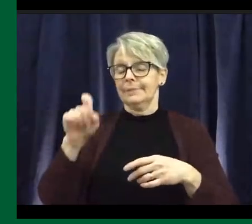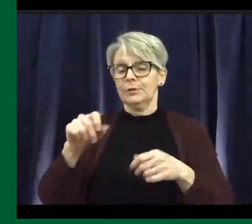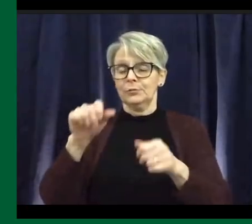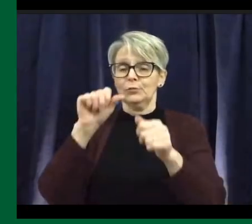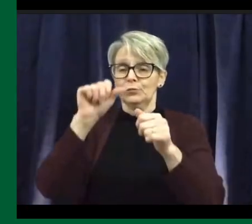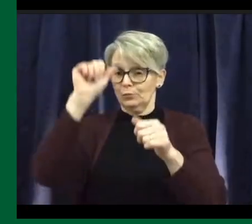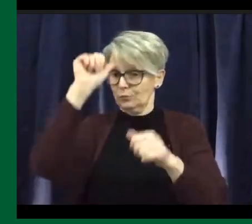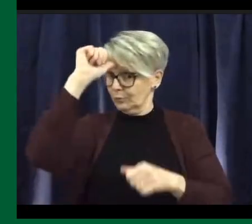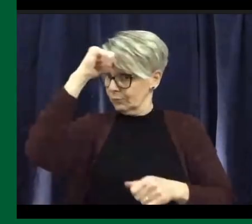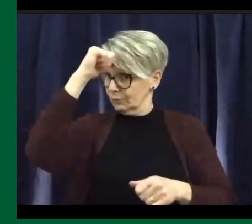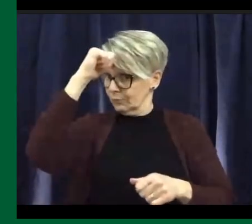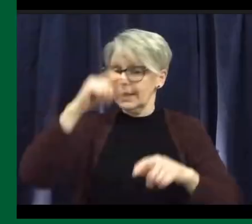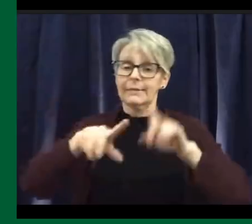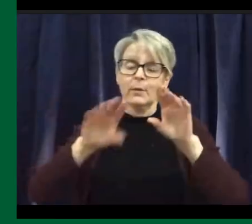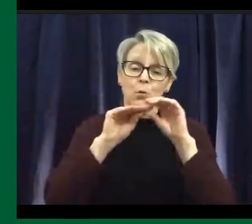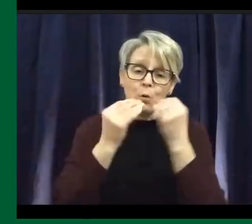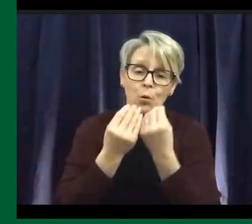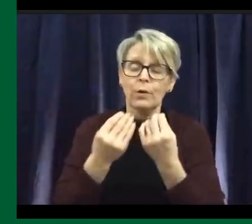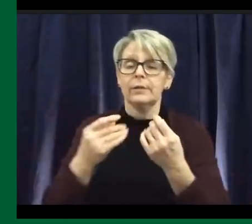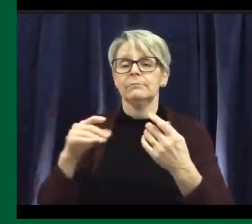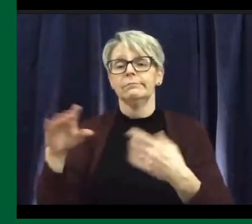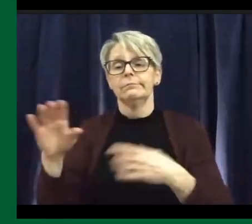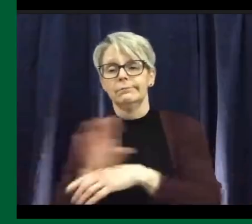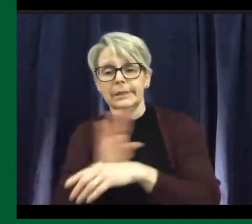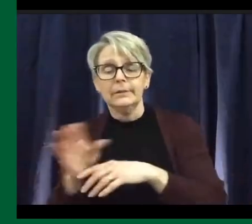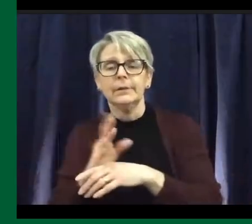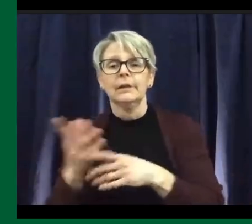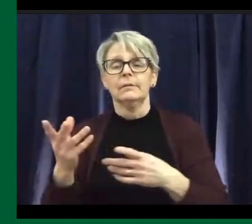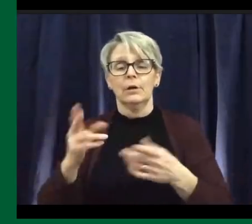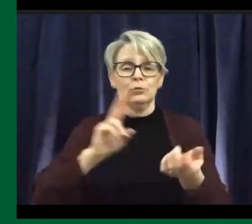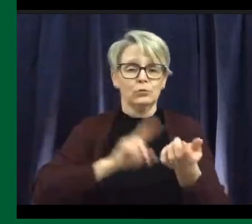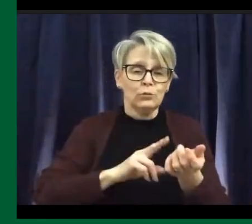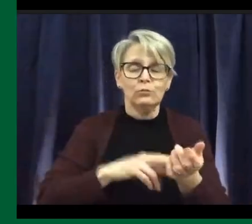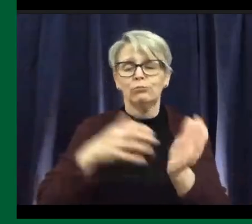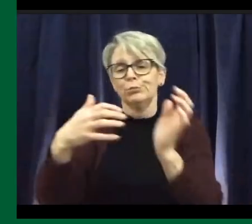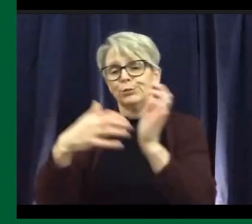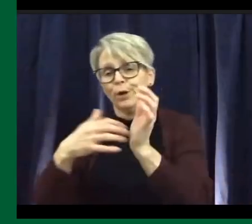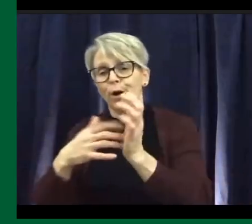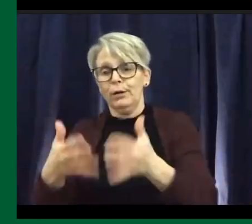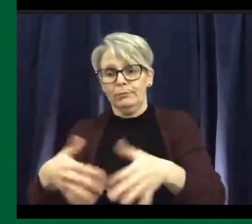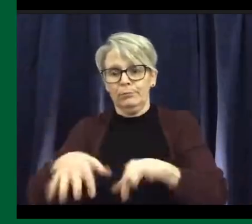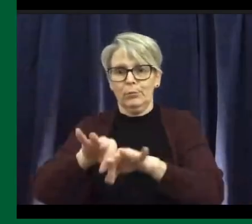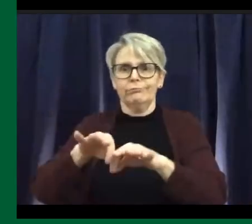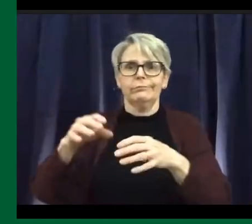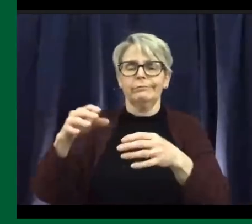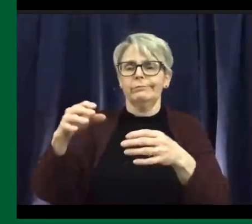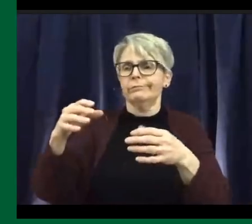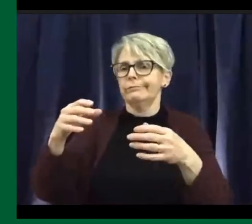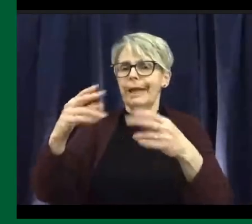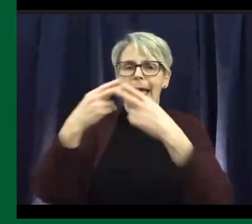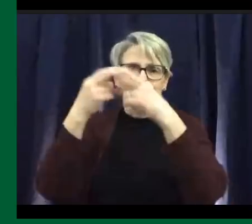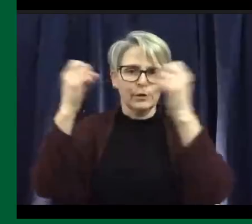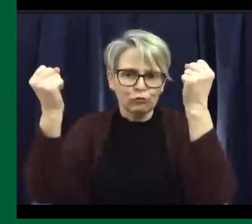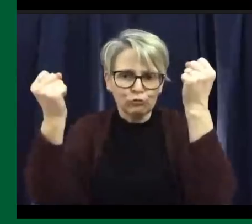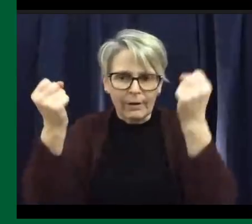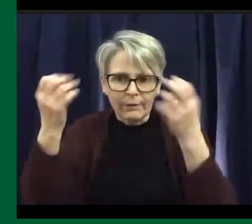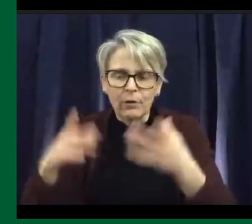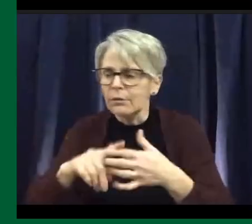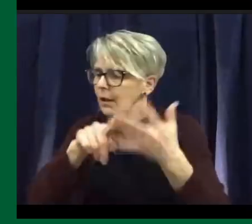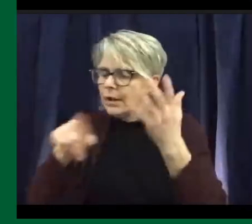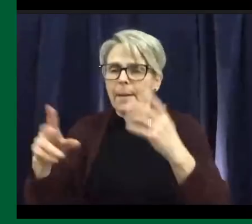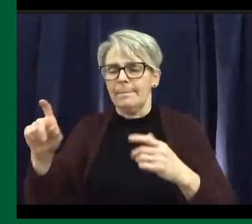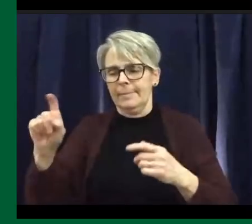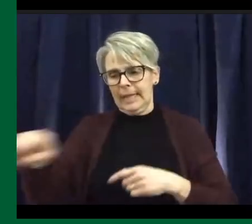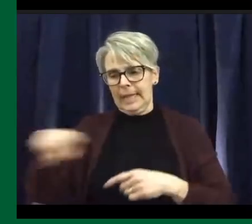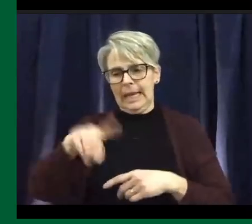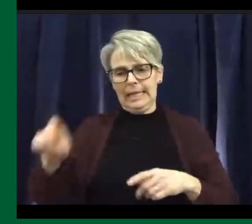organizations, businesses, essential care workers and areas may need support to be able to administer the point of